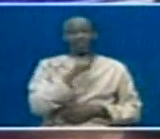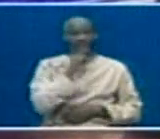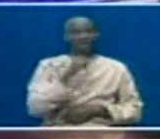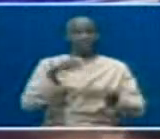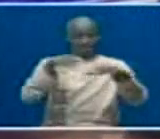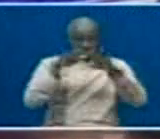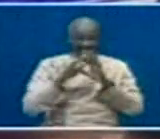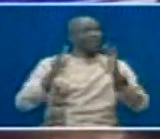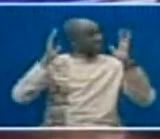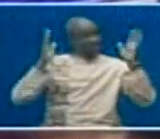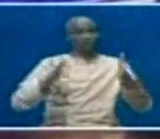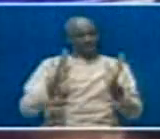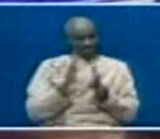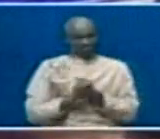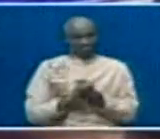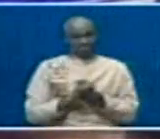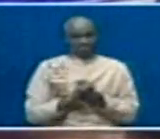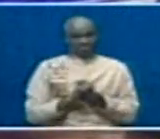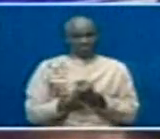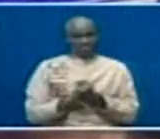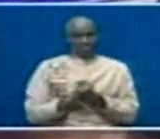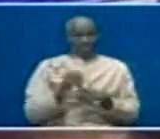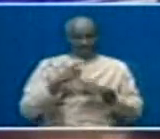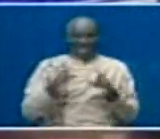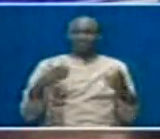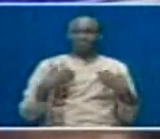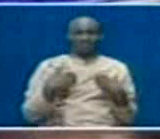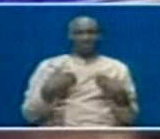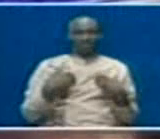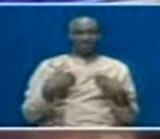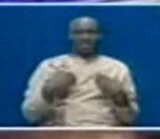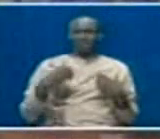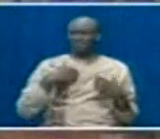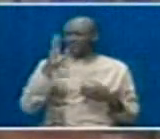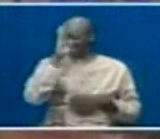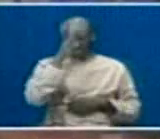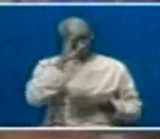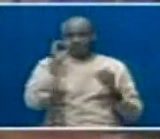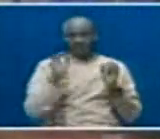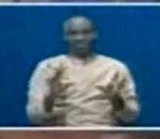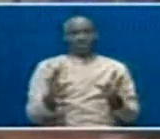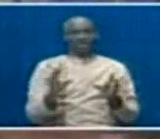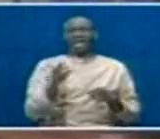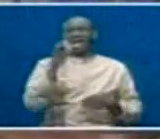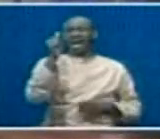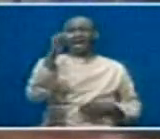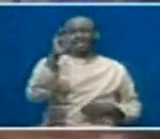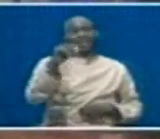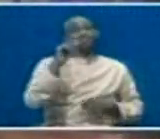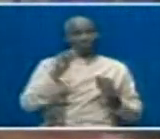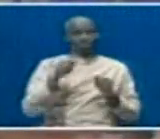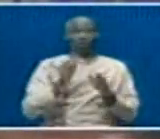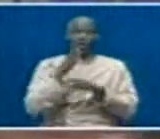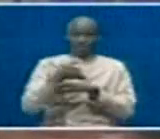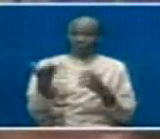buried in a big way in Mombasa. But I have no doubt that Ali will surpass that